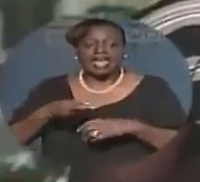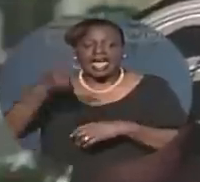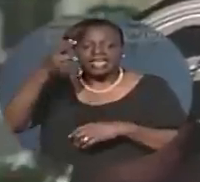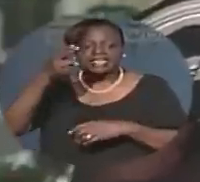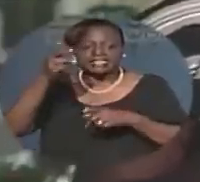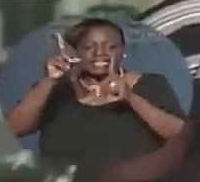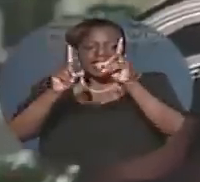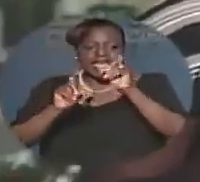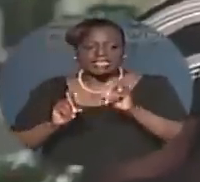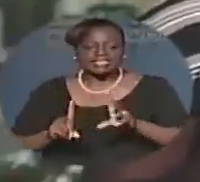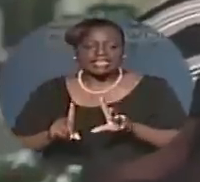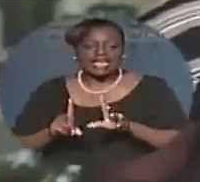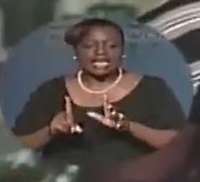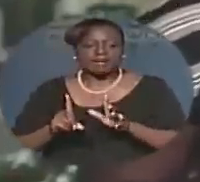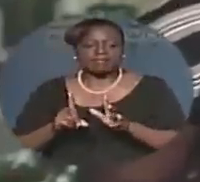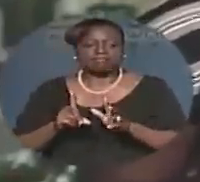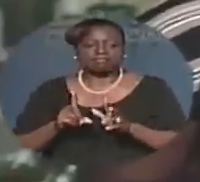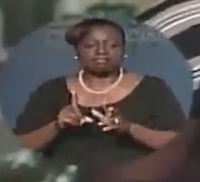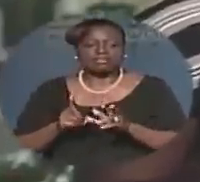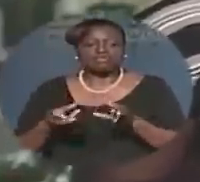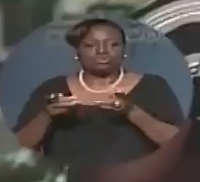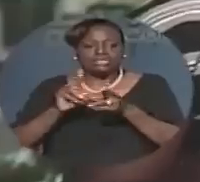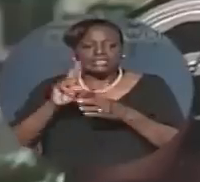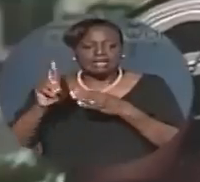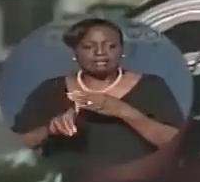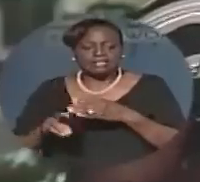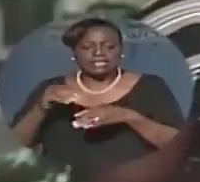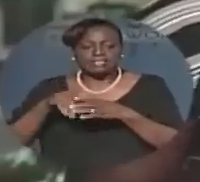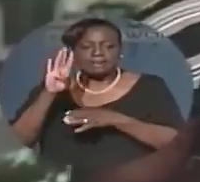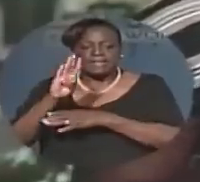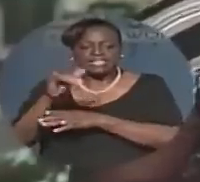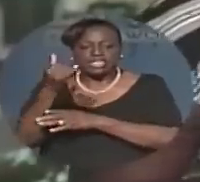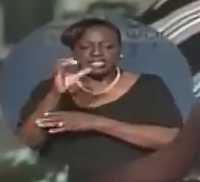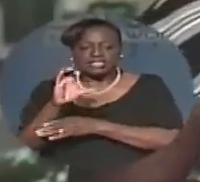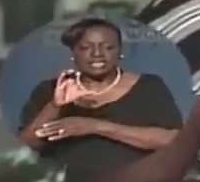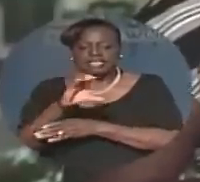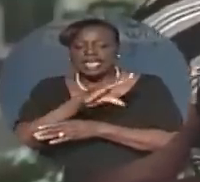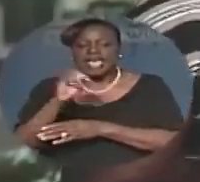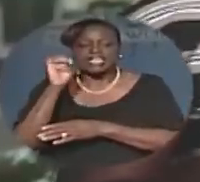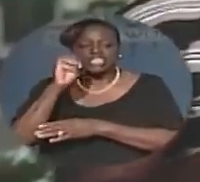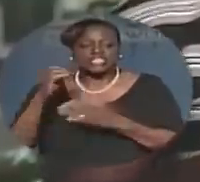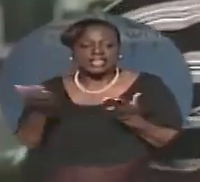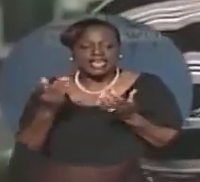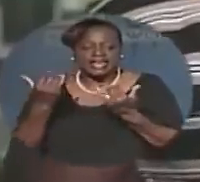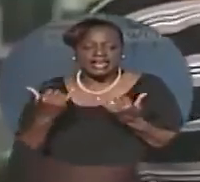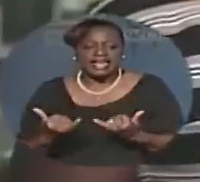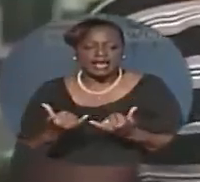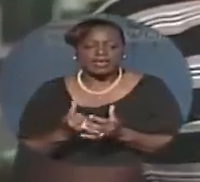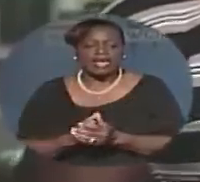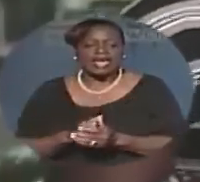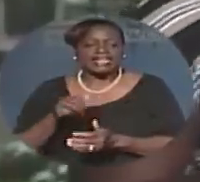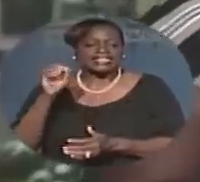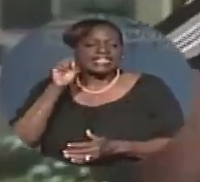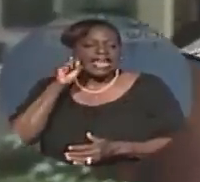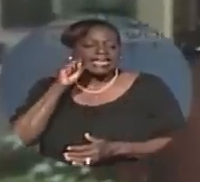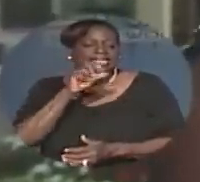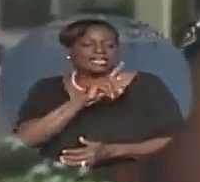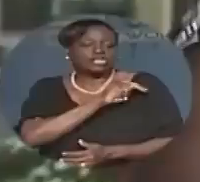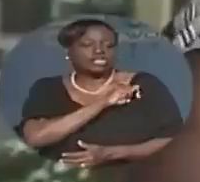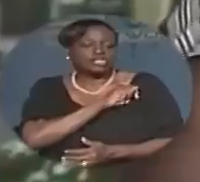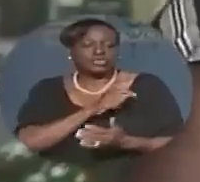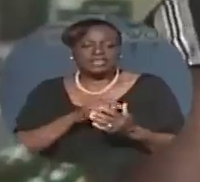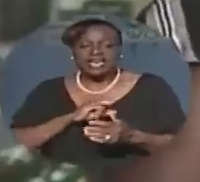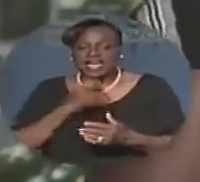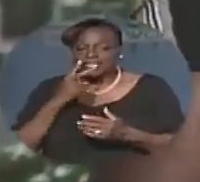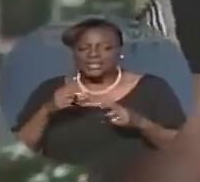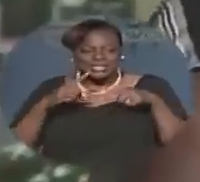exam results in last year's BJC exams, and she is here now. Of course, her name is Solandia Toot. Solandia, I see you